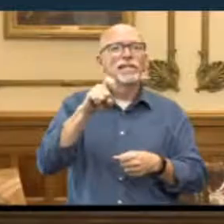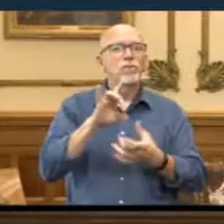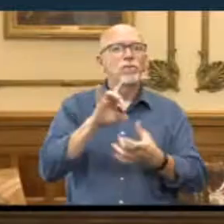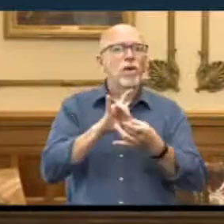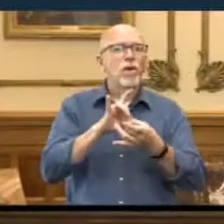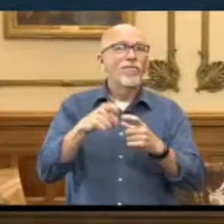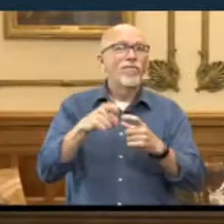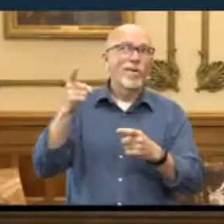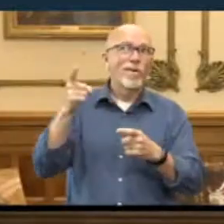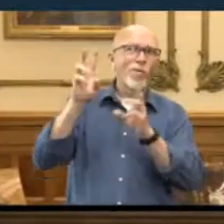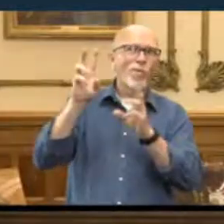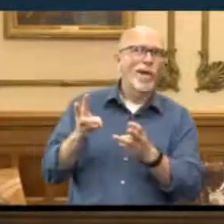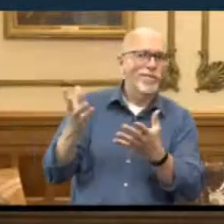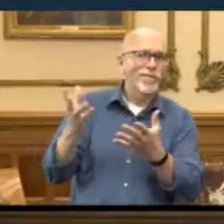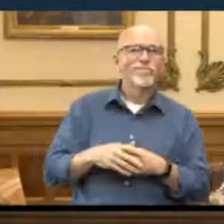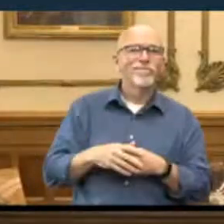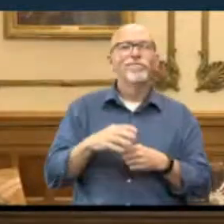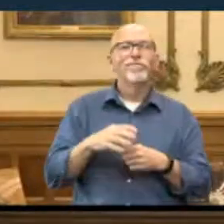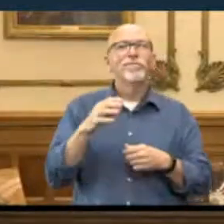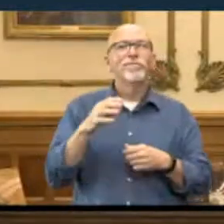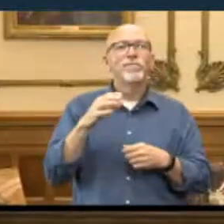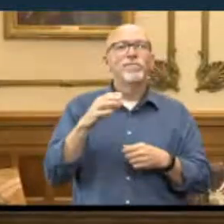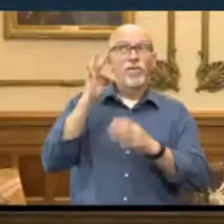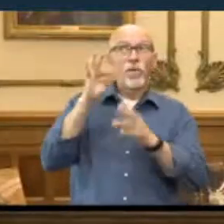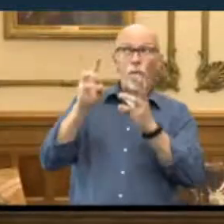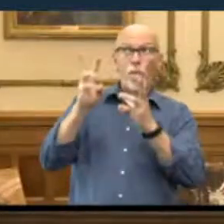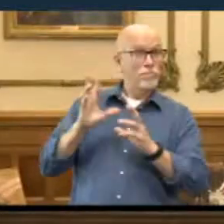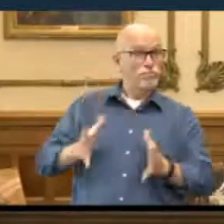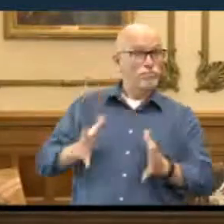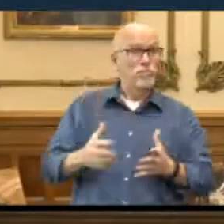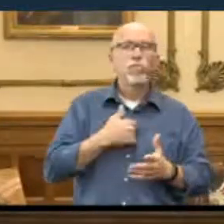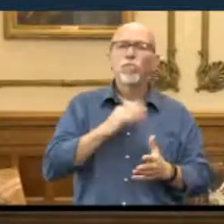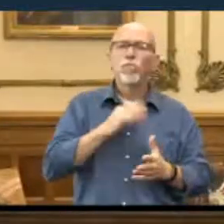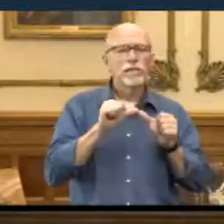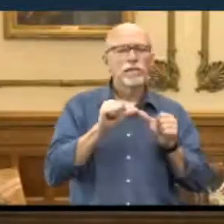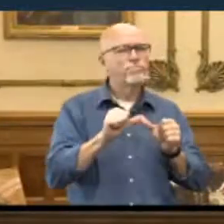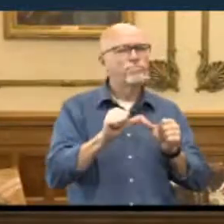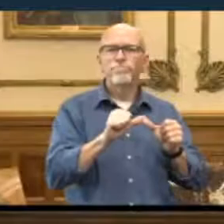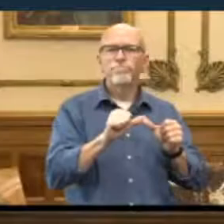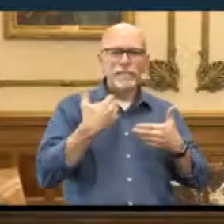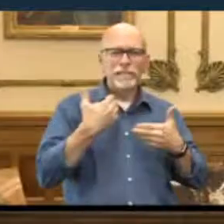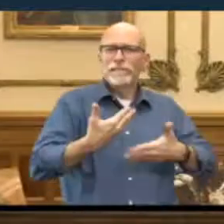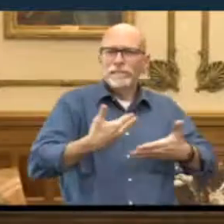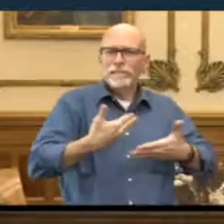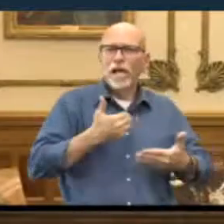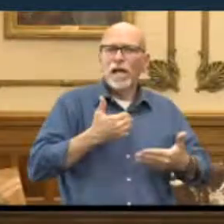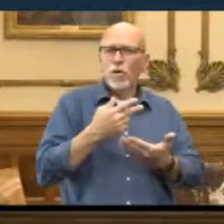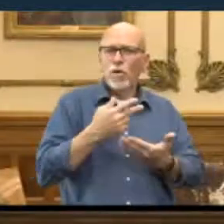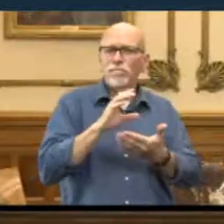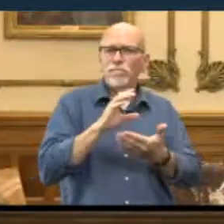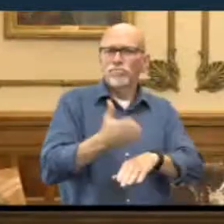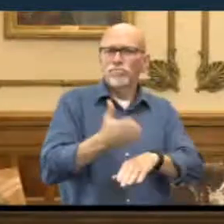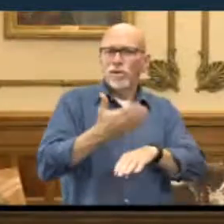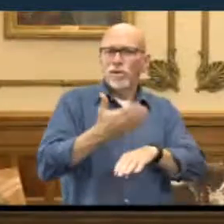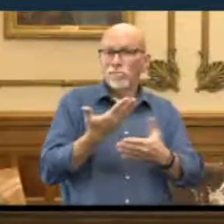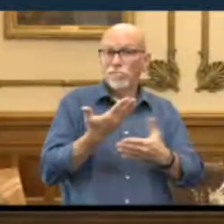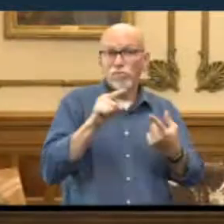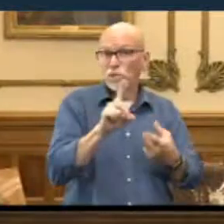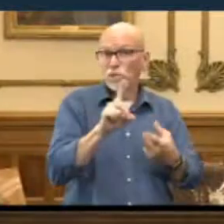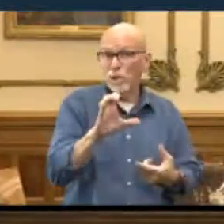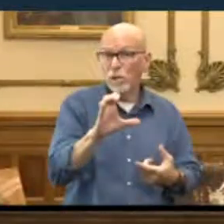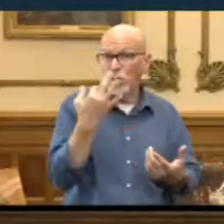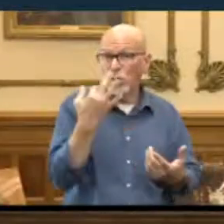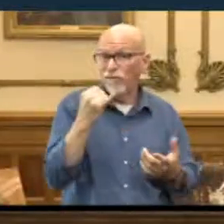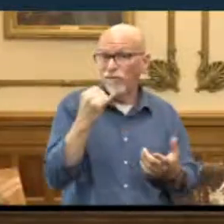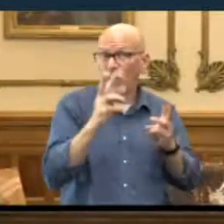Mother Nature. So, as long as the weather cooperates, we will continue to push these construction projects even into December. Some of